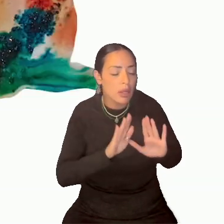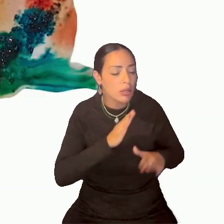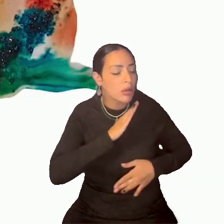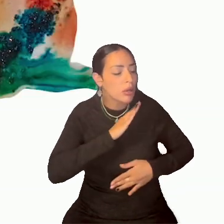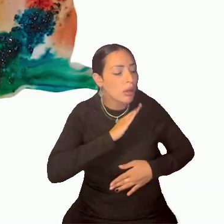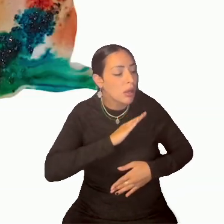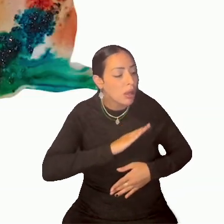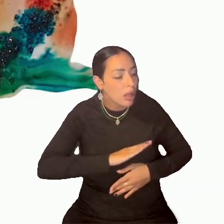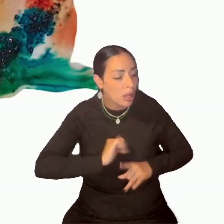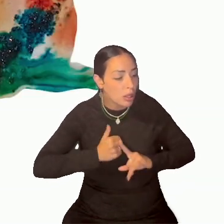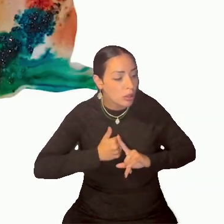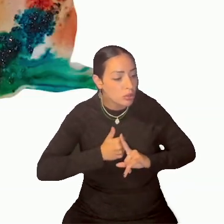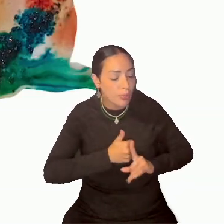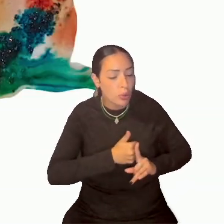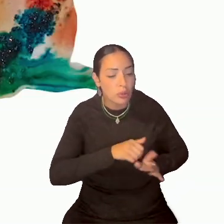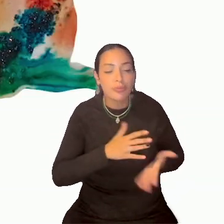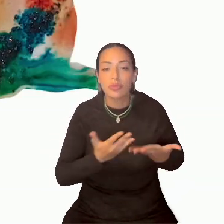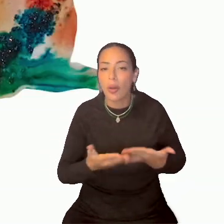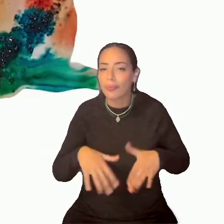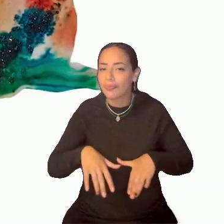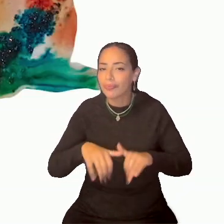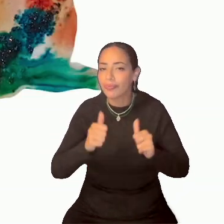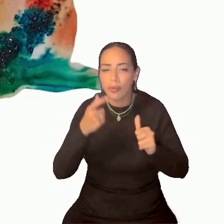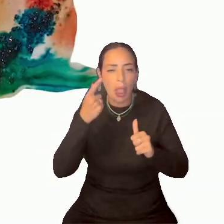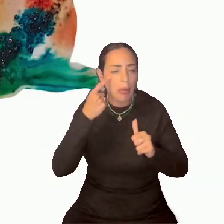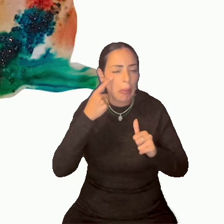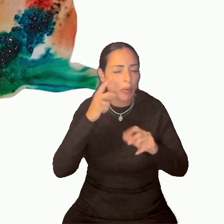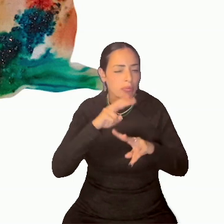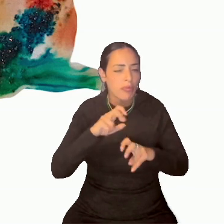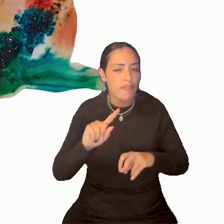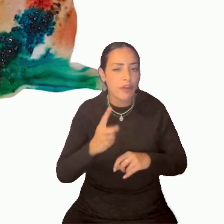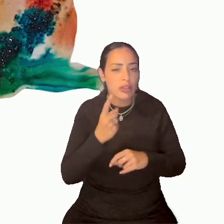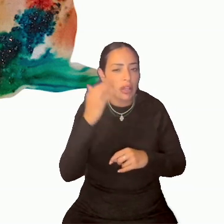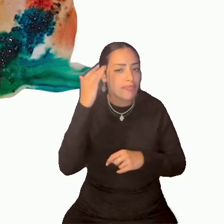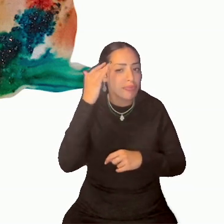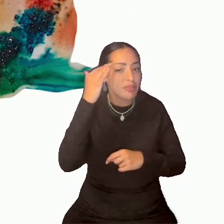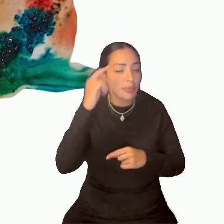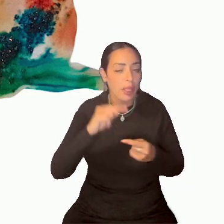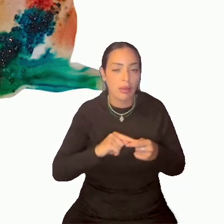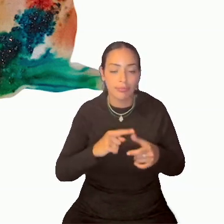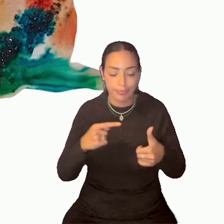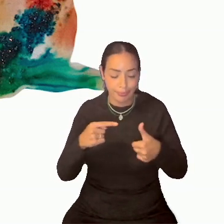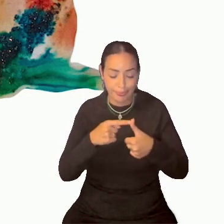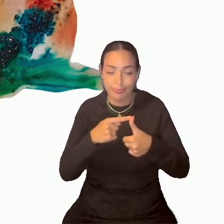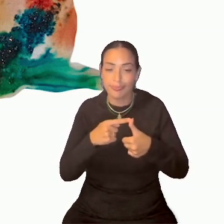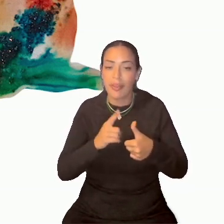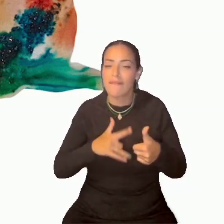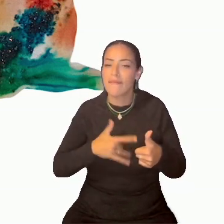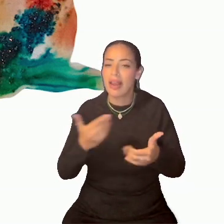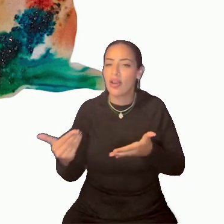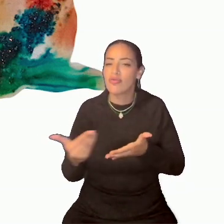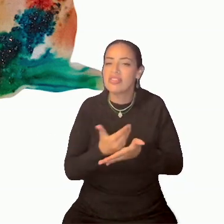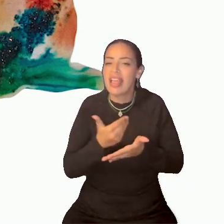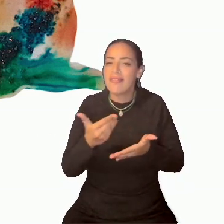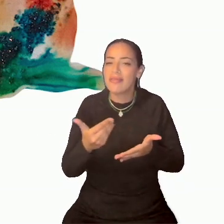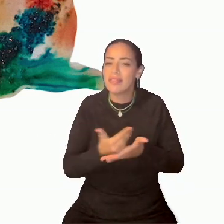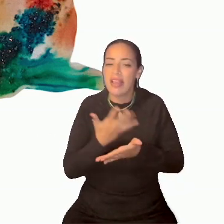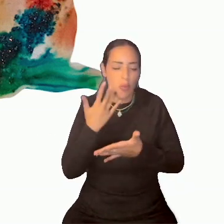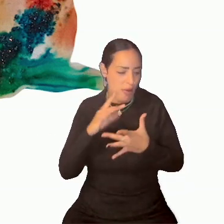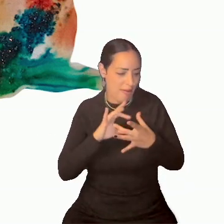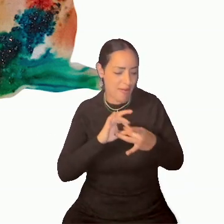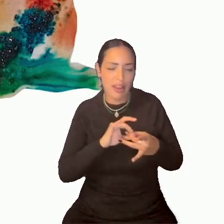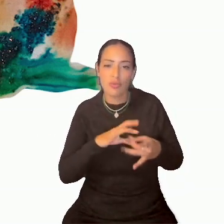instead. So let's start by exploring the first principle. Creating a sense of safety in your engagement with a